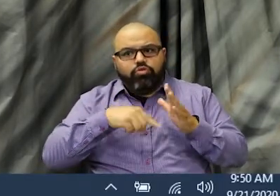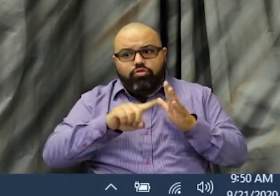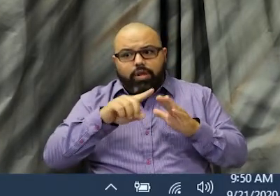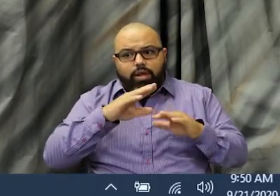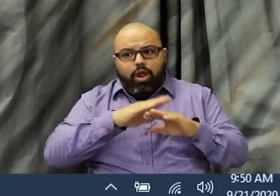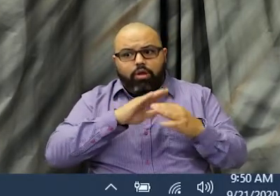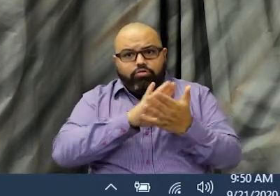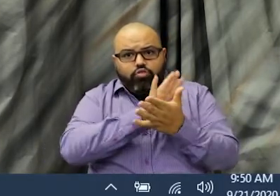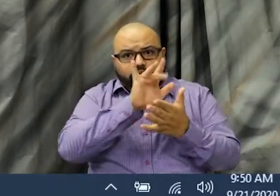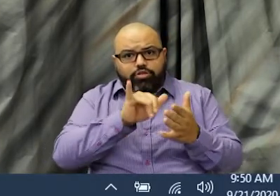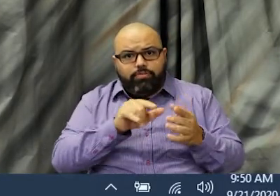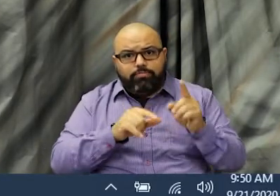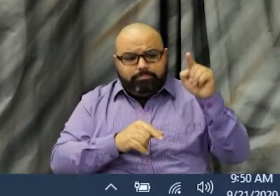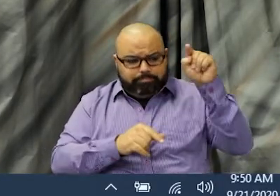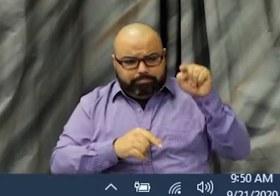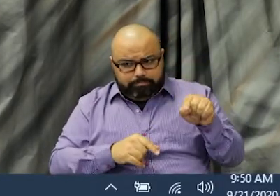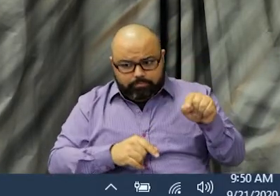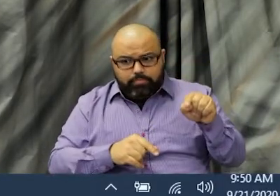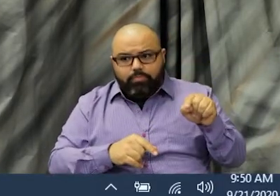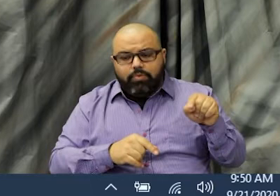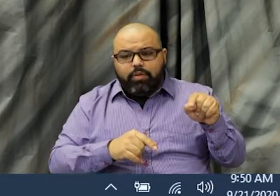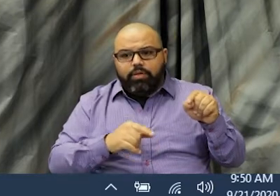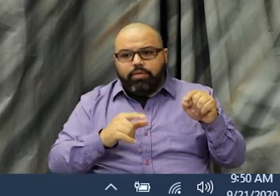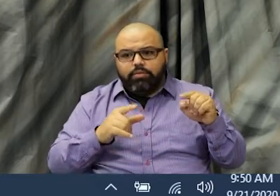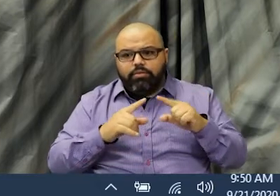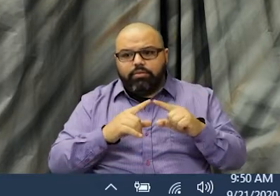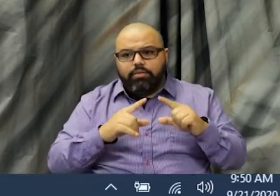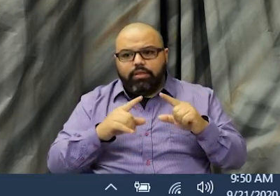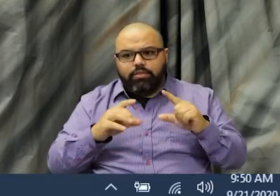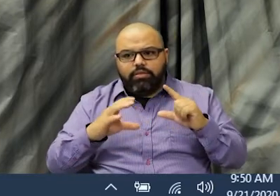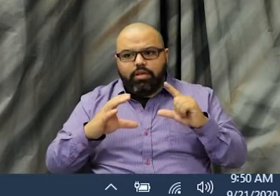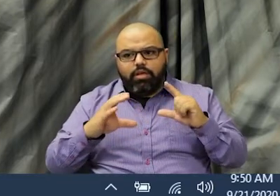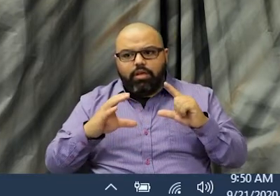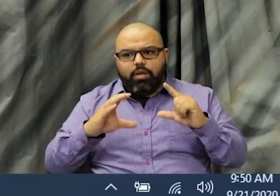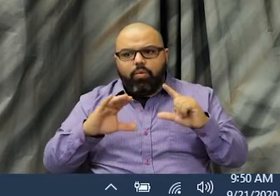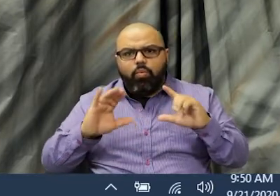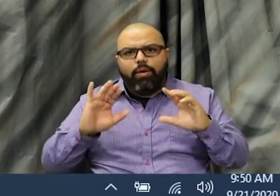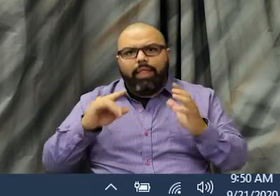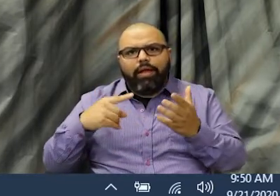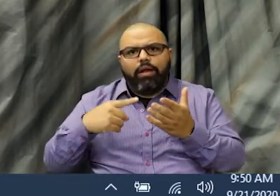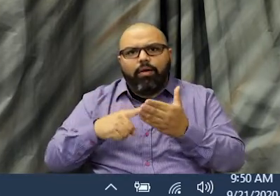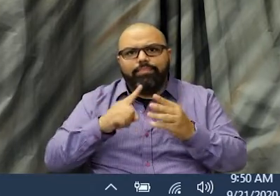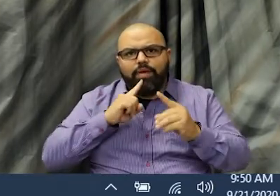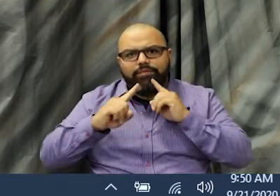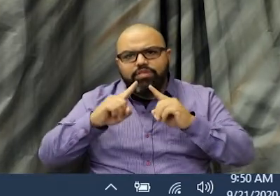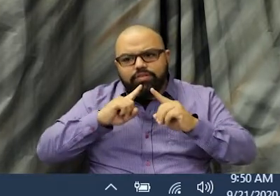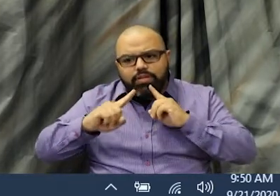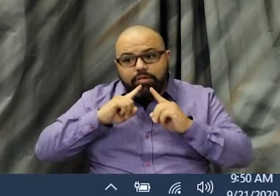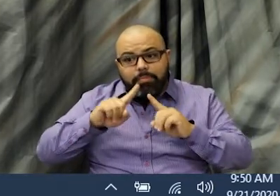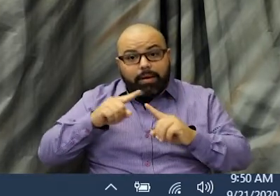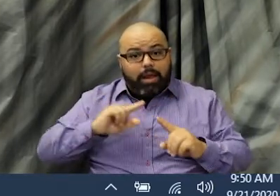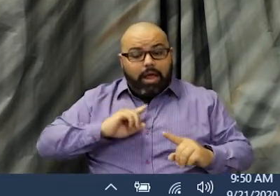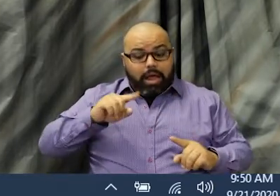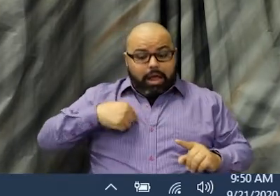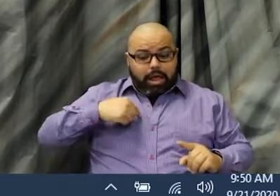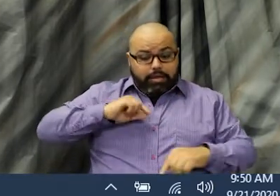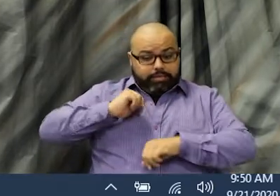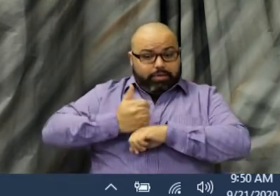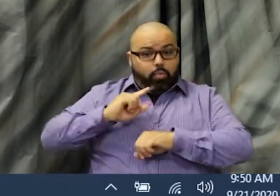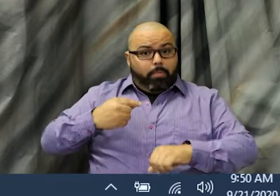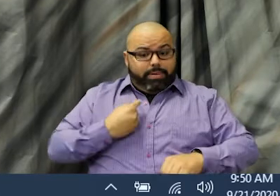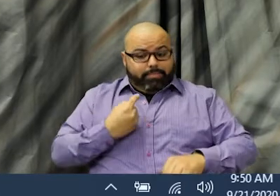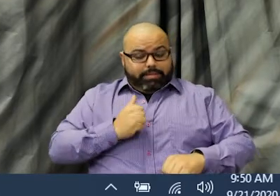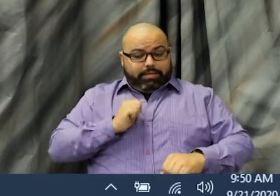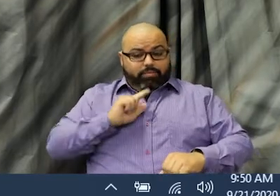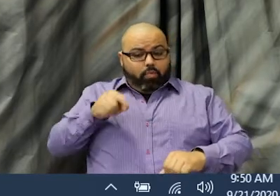into this check-in on Schoology, and it's a conversation, but I set it to where only I can see their comments,